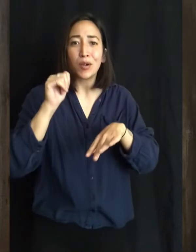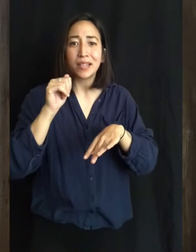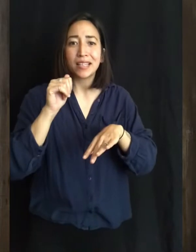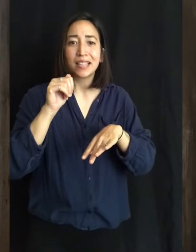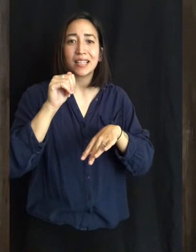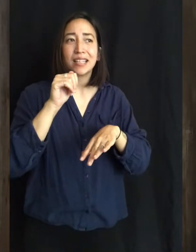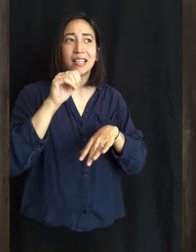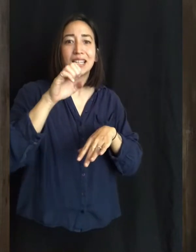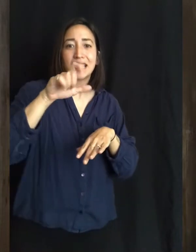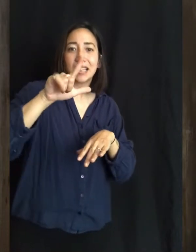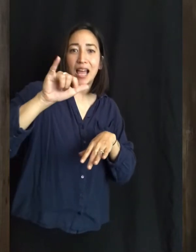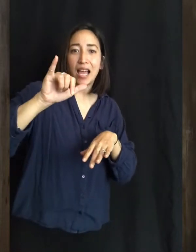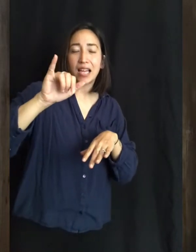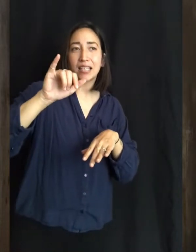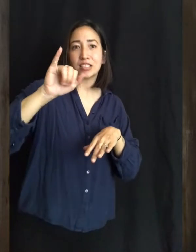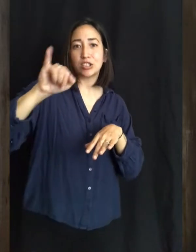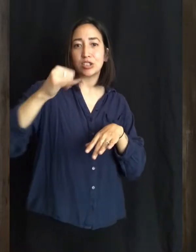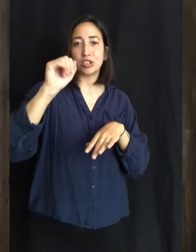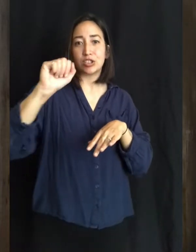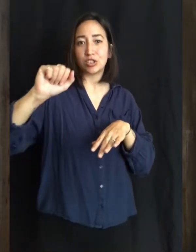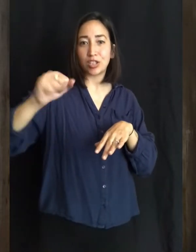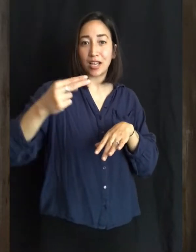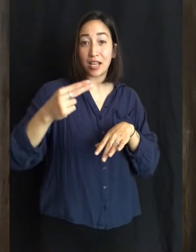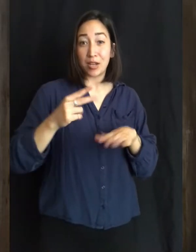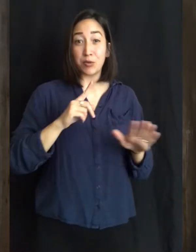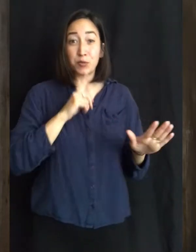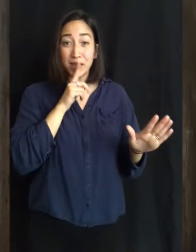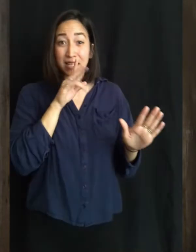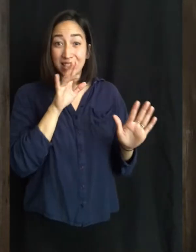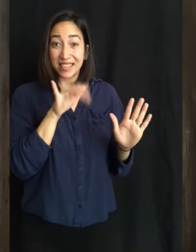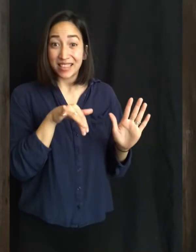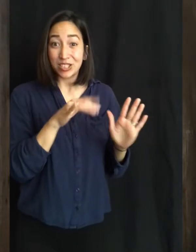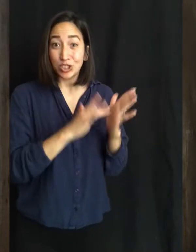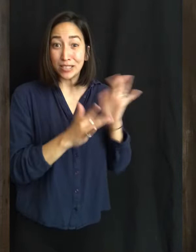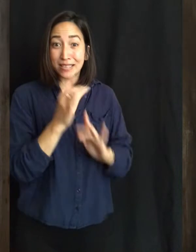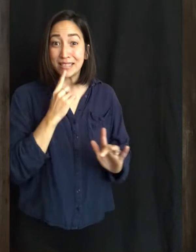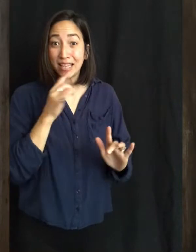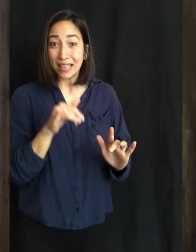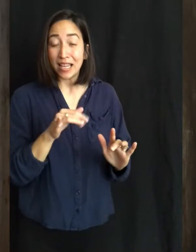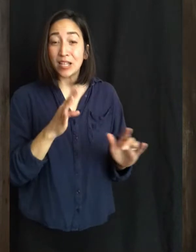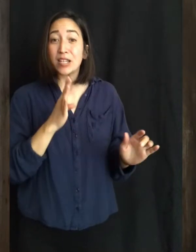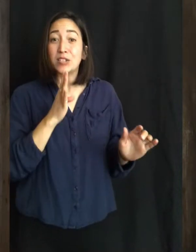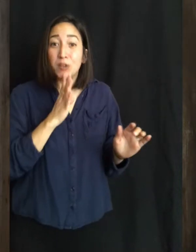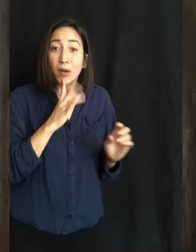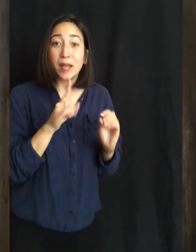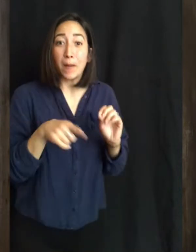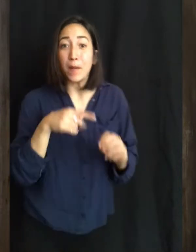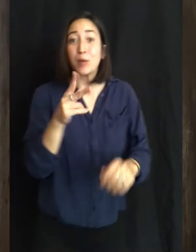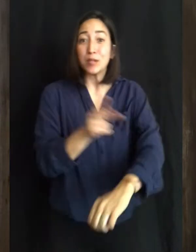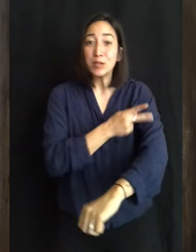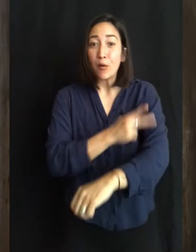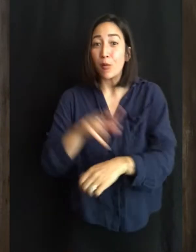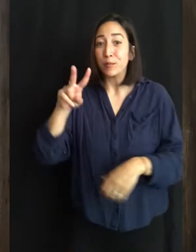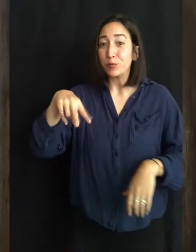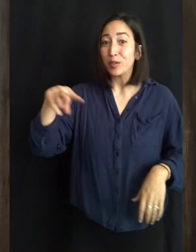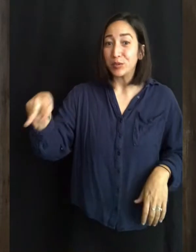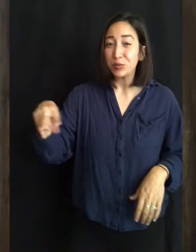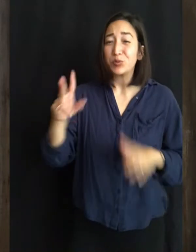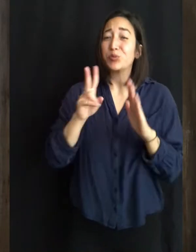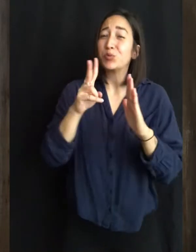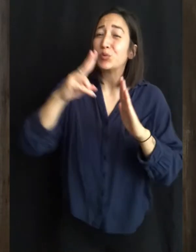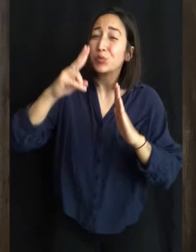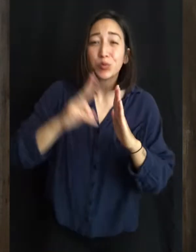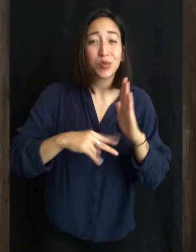That's referencing Psalm 22. Read it, because him saying that right there has great significance. Read